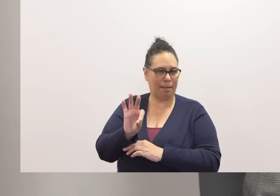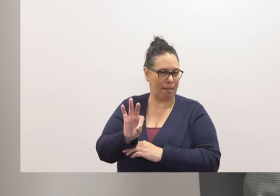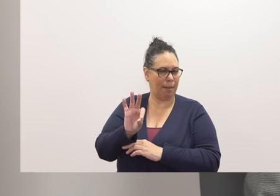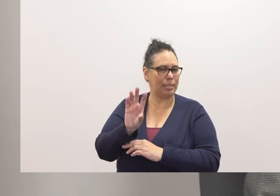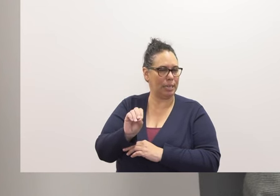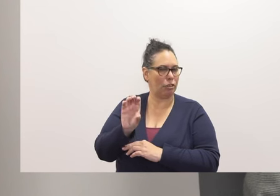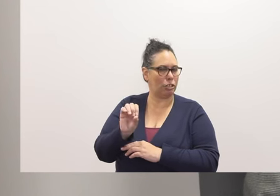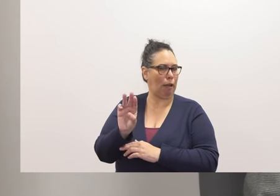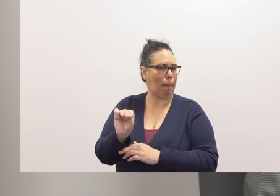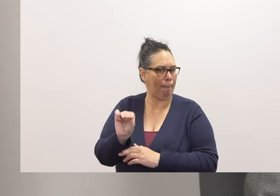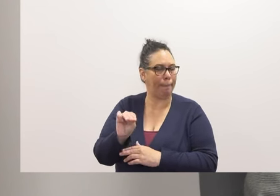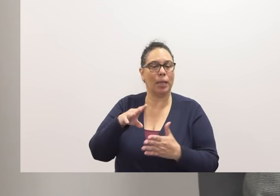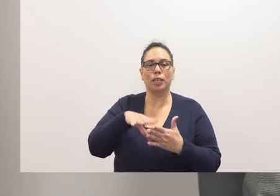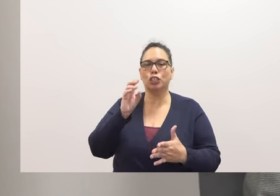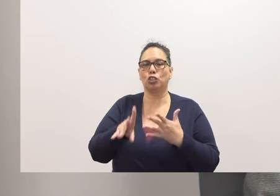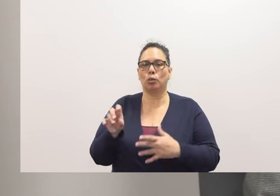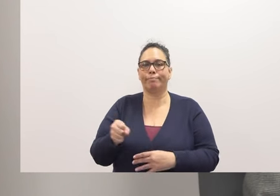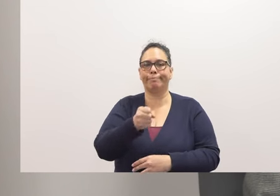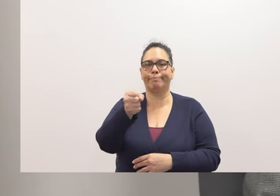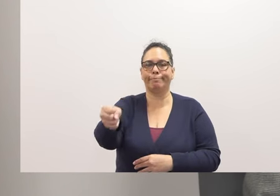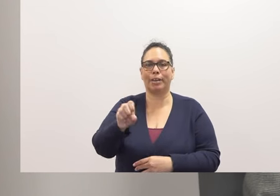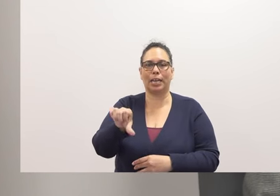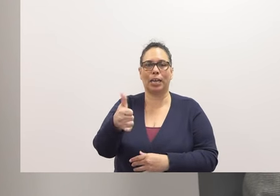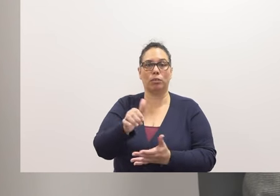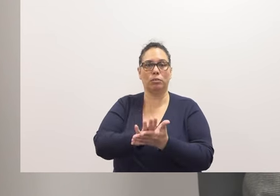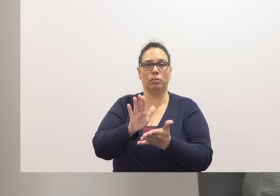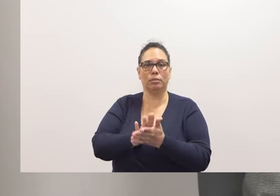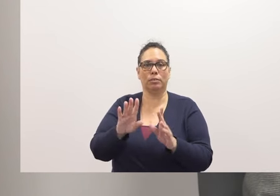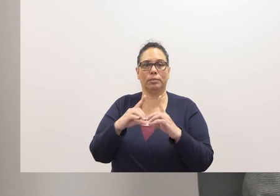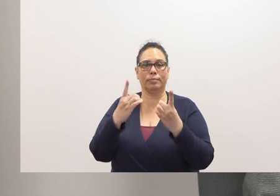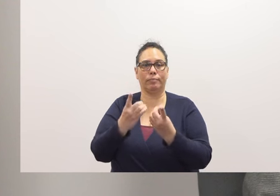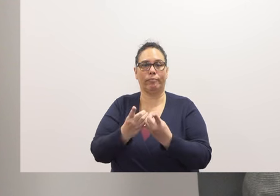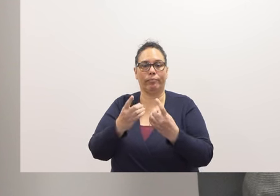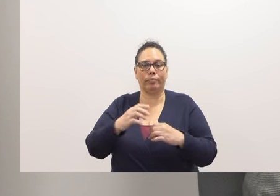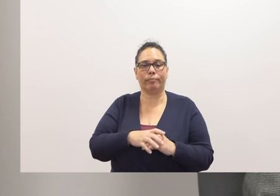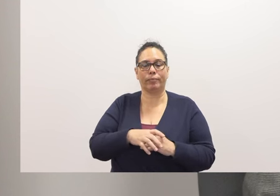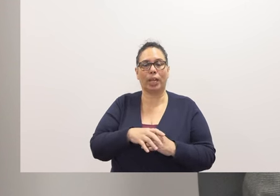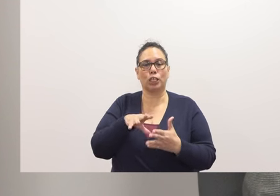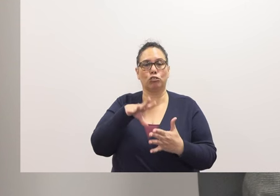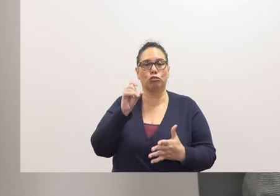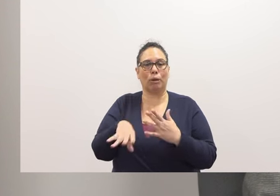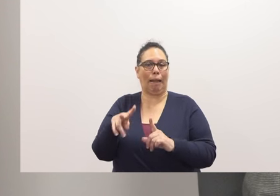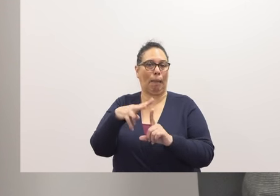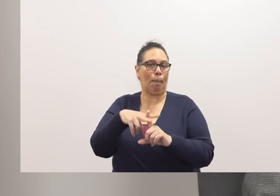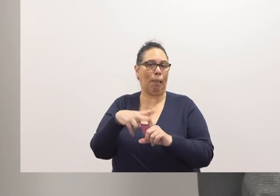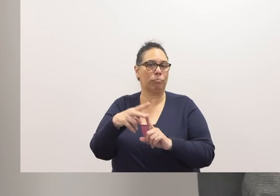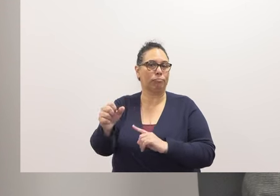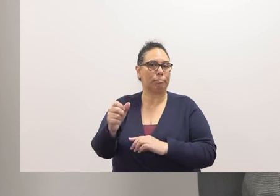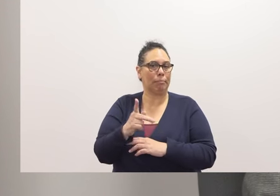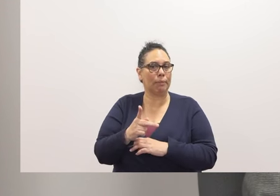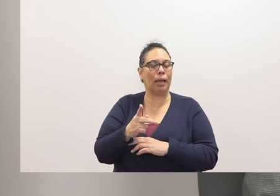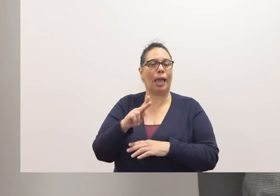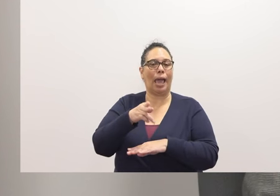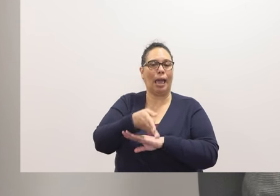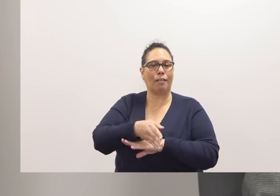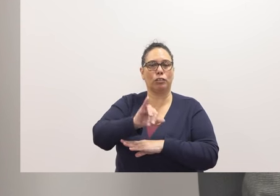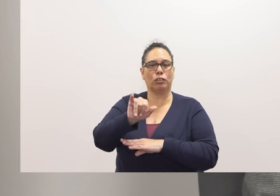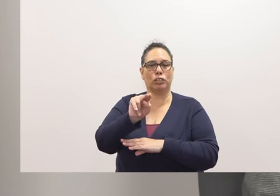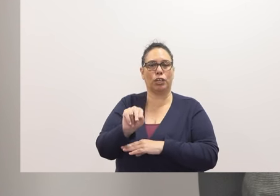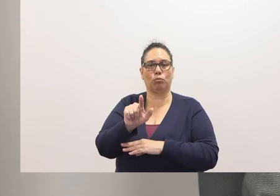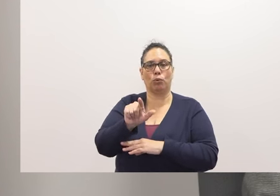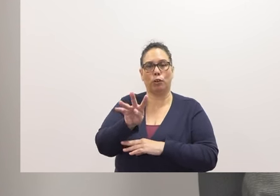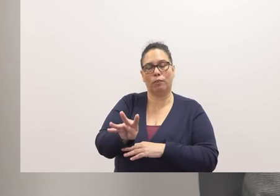48900M. The student will be placed in another school district. The student will be eligible to apply for readmission after